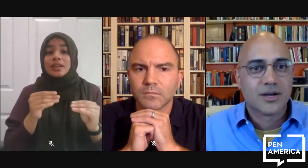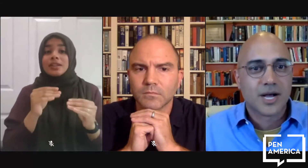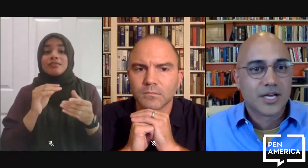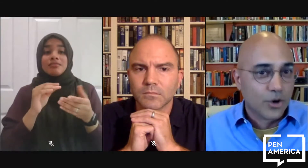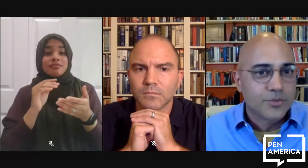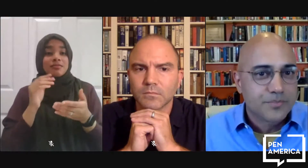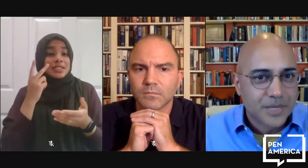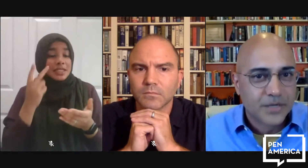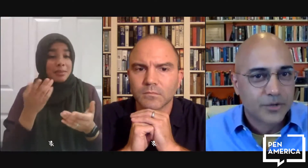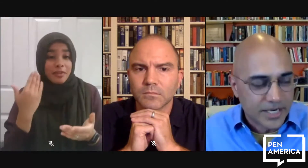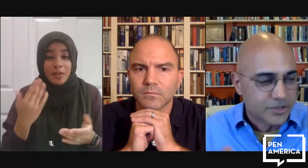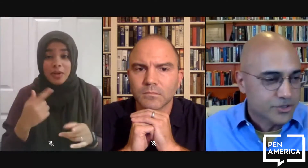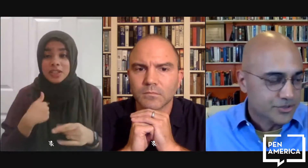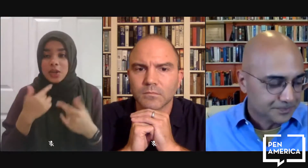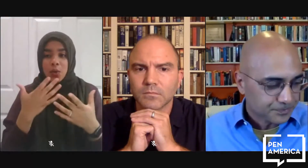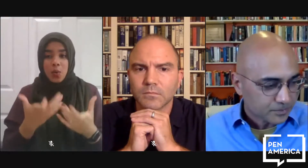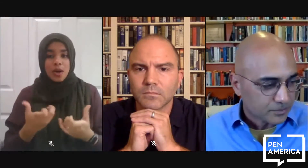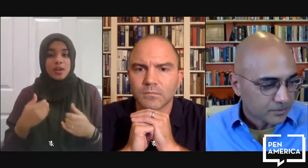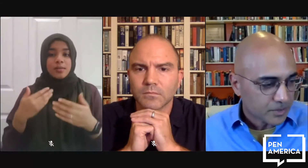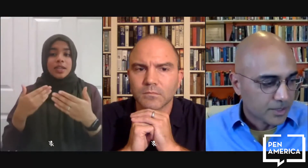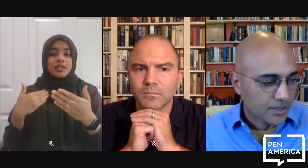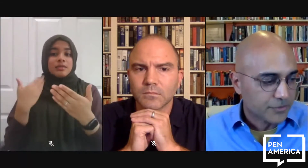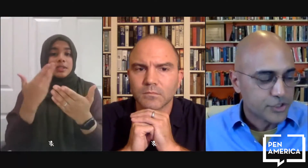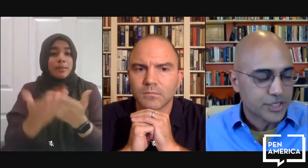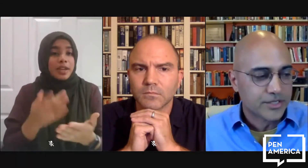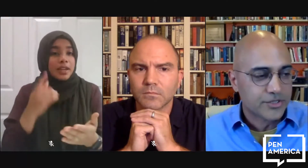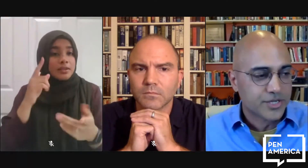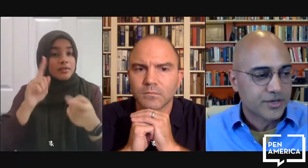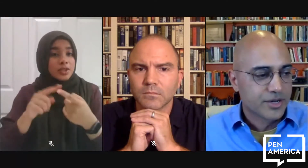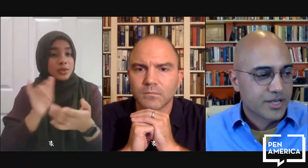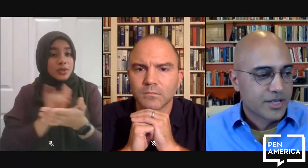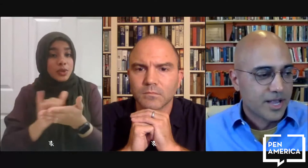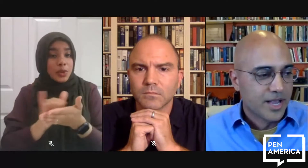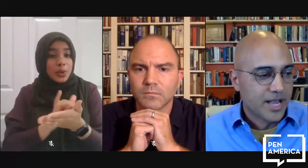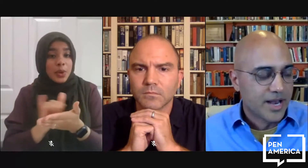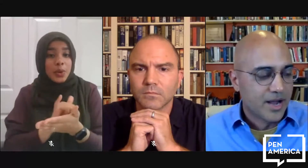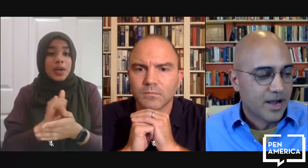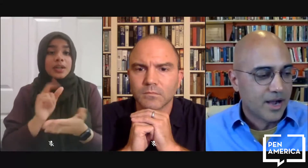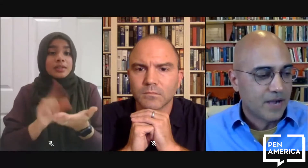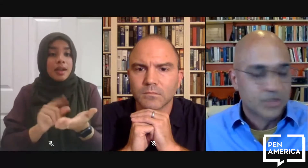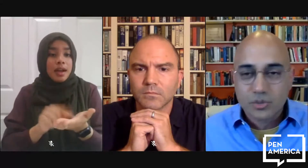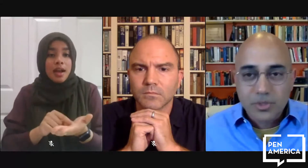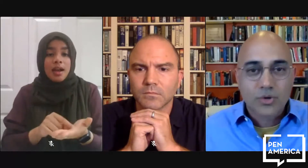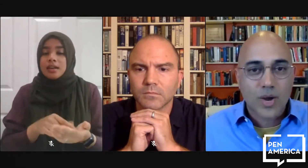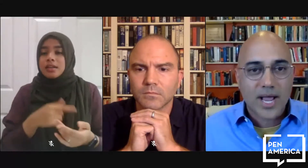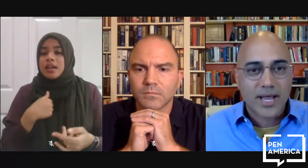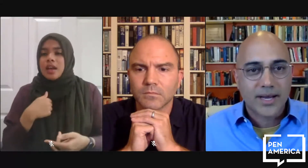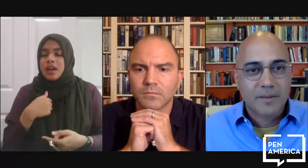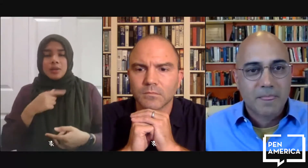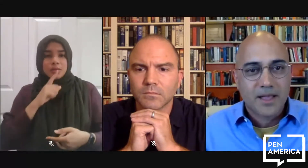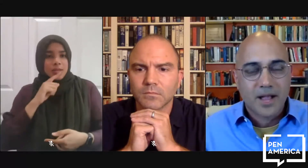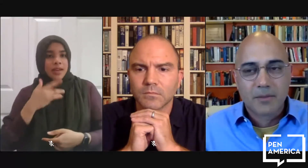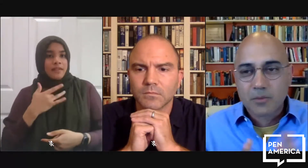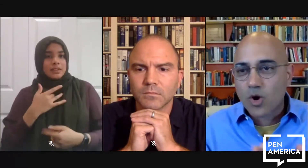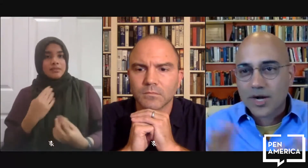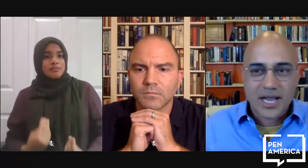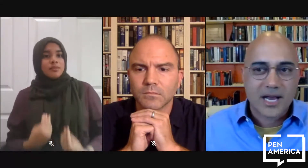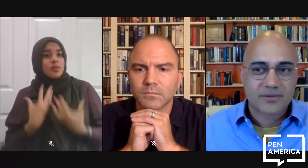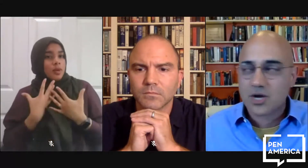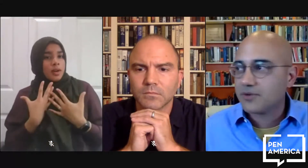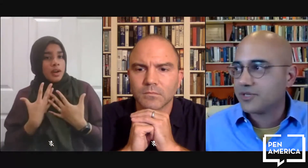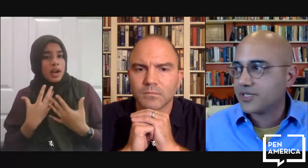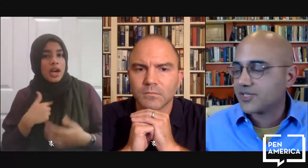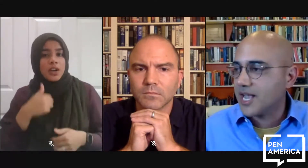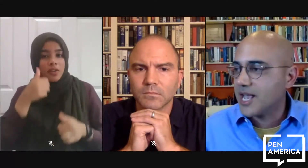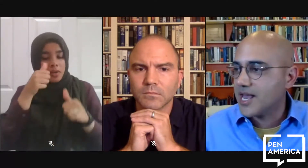addresses. I know them. I know the editors, the fiction editors there. And I was so blown away. I remember walking out of